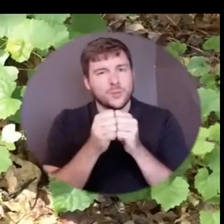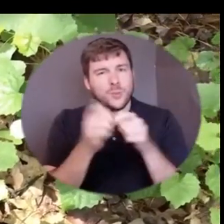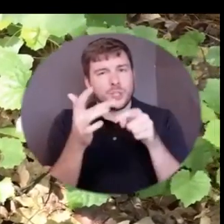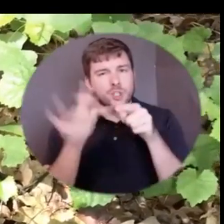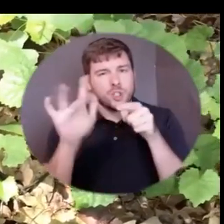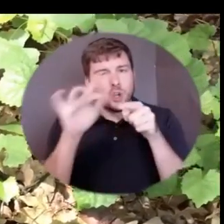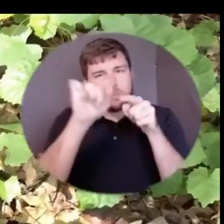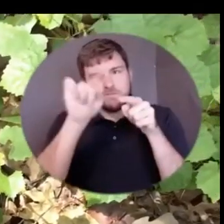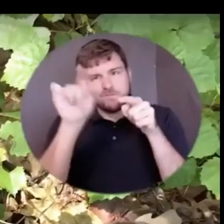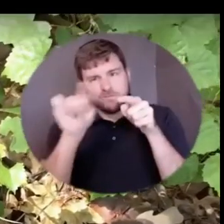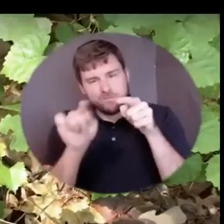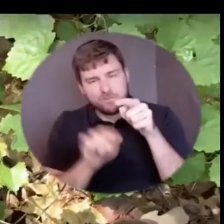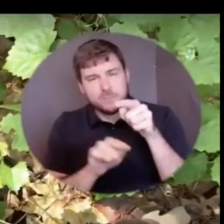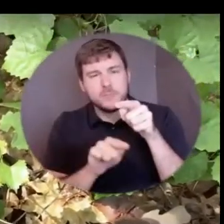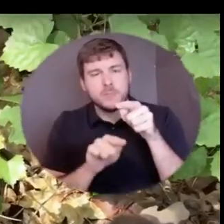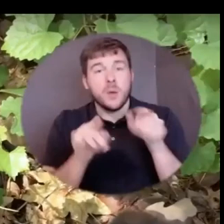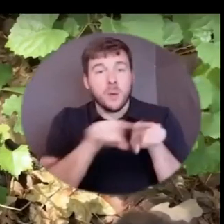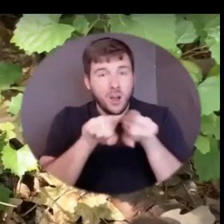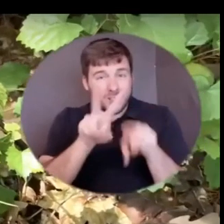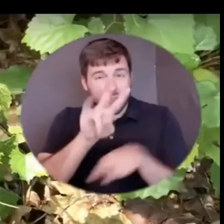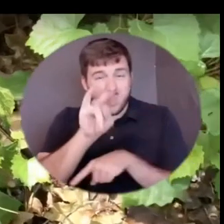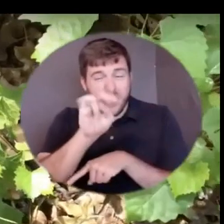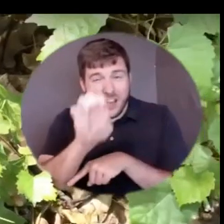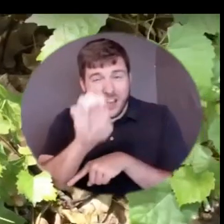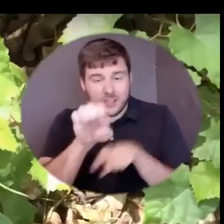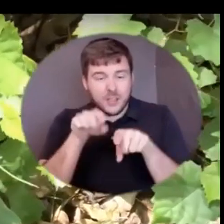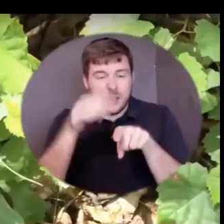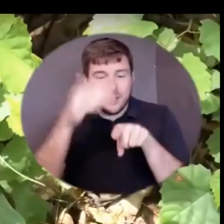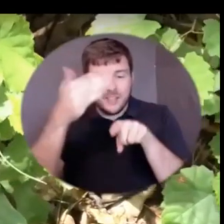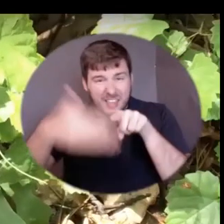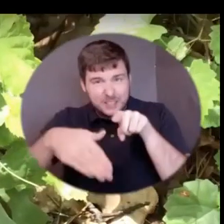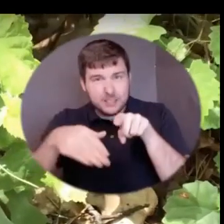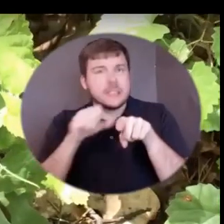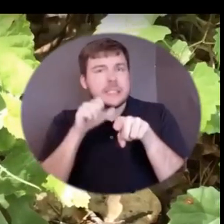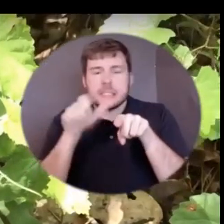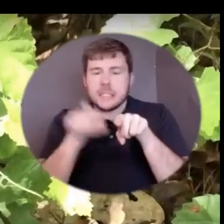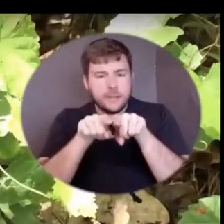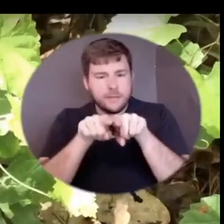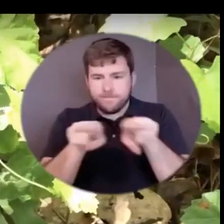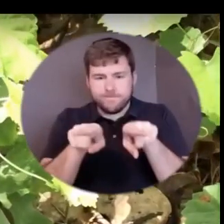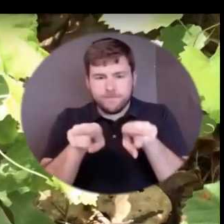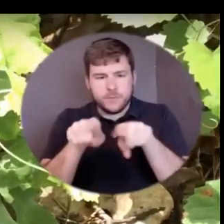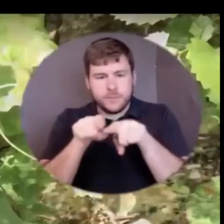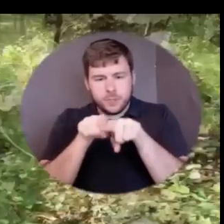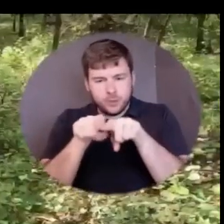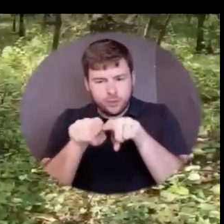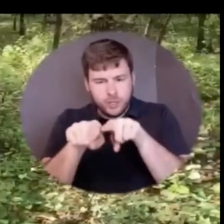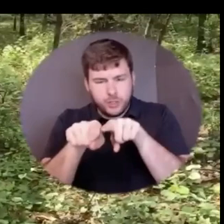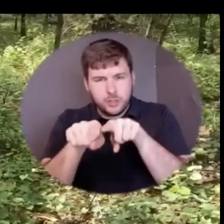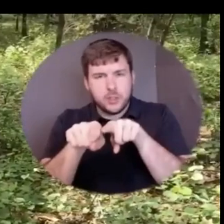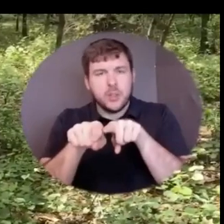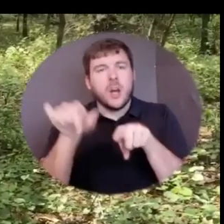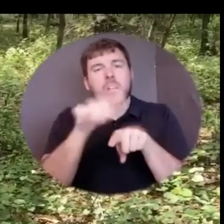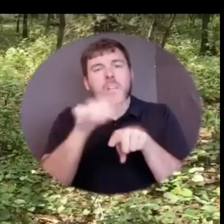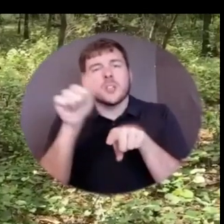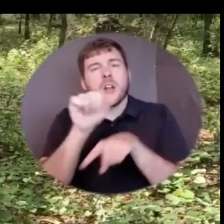then when you look at the end of the vines, you'll see that it's not forked. There's another species of grape that looks really similar called winter grape, but when you look at